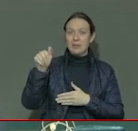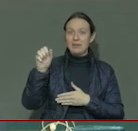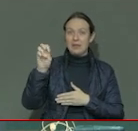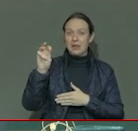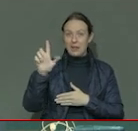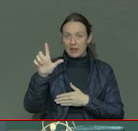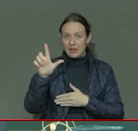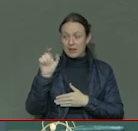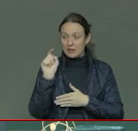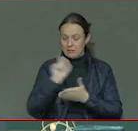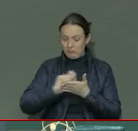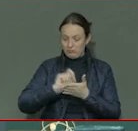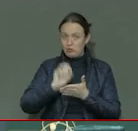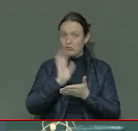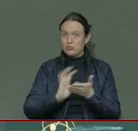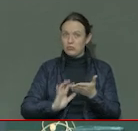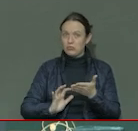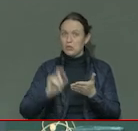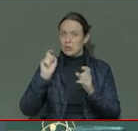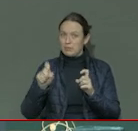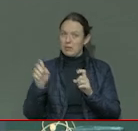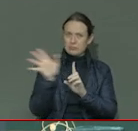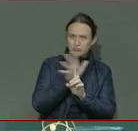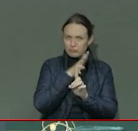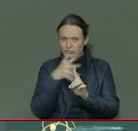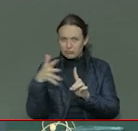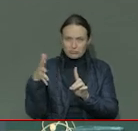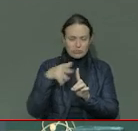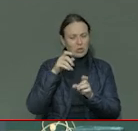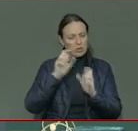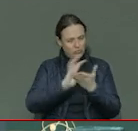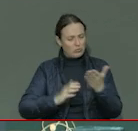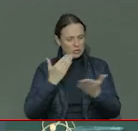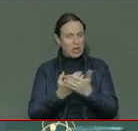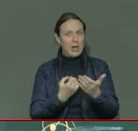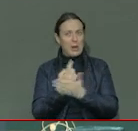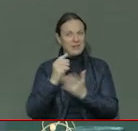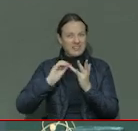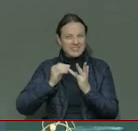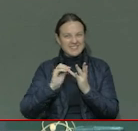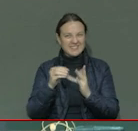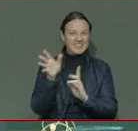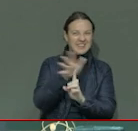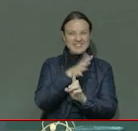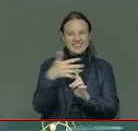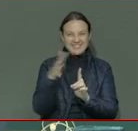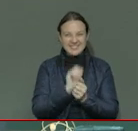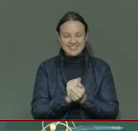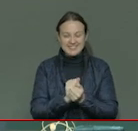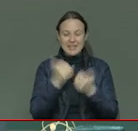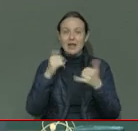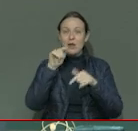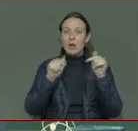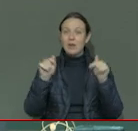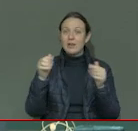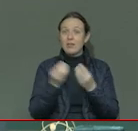various tools to convince us that this story can actually happen. So we're going to go through different aspects, and by the